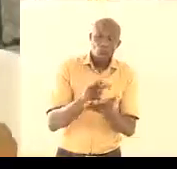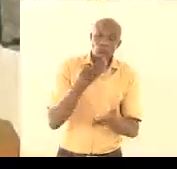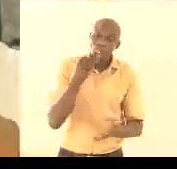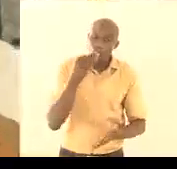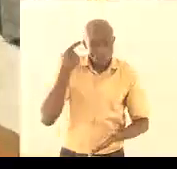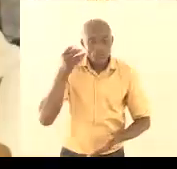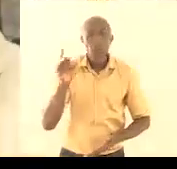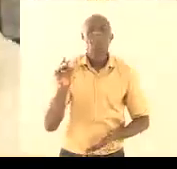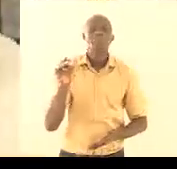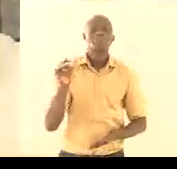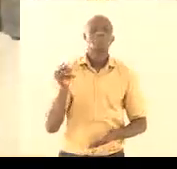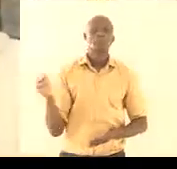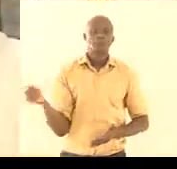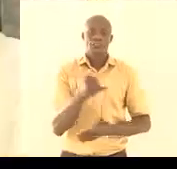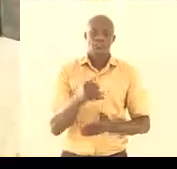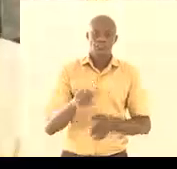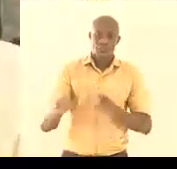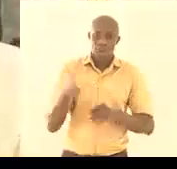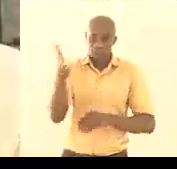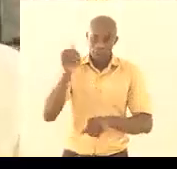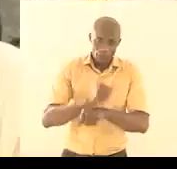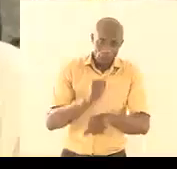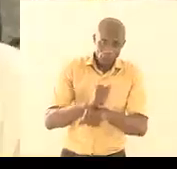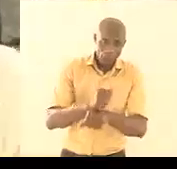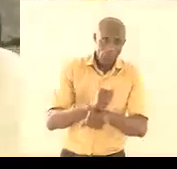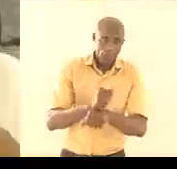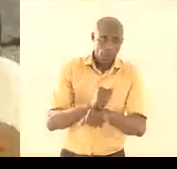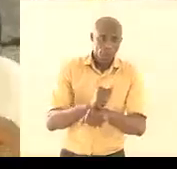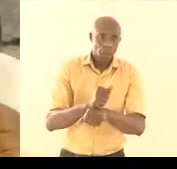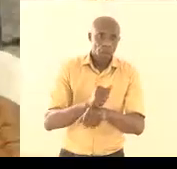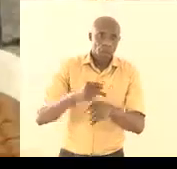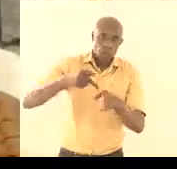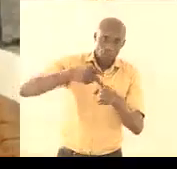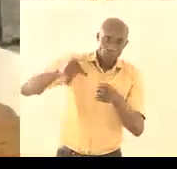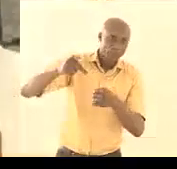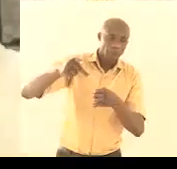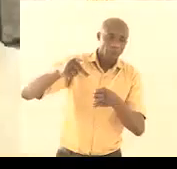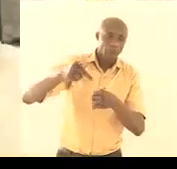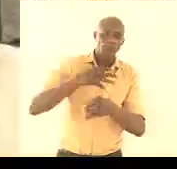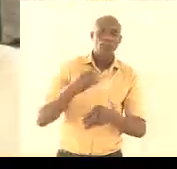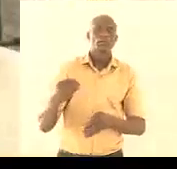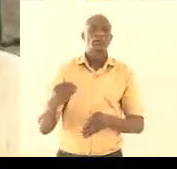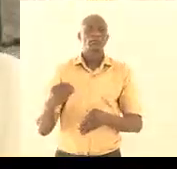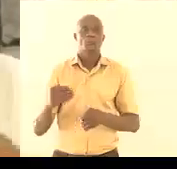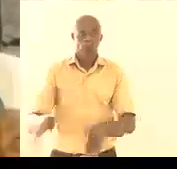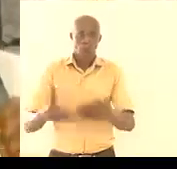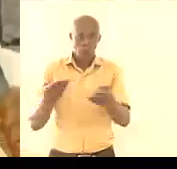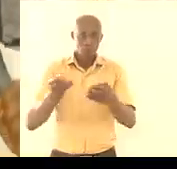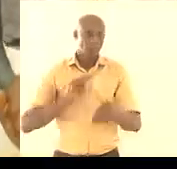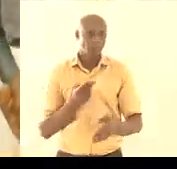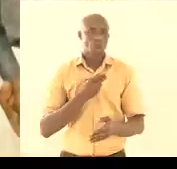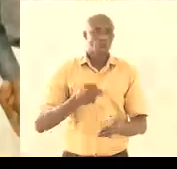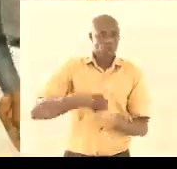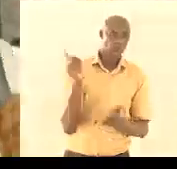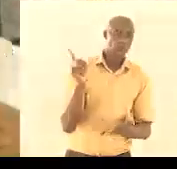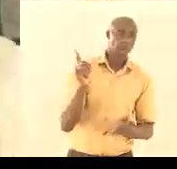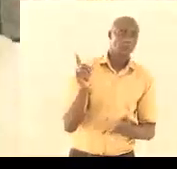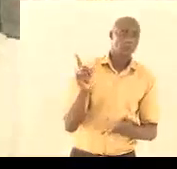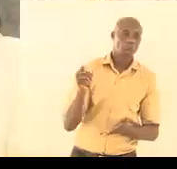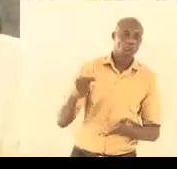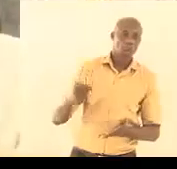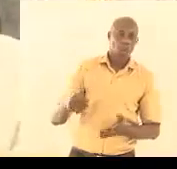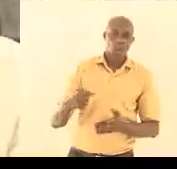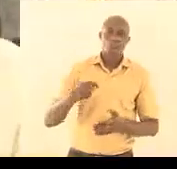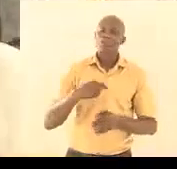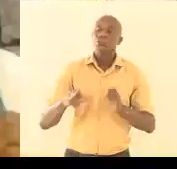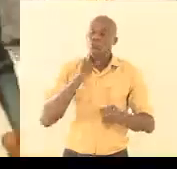them. They did their work professionally and awarded marks and went.